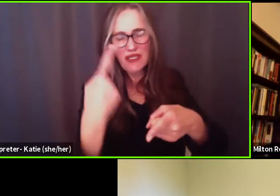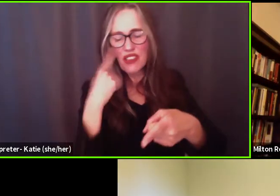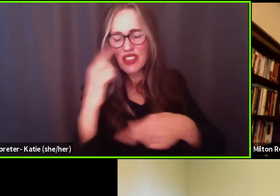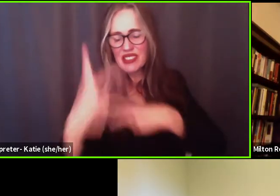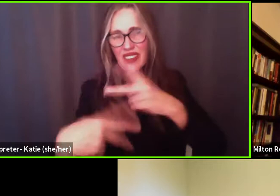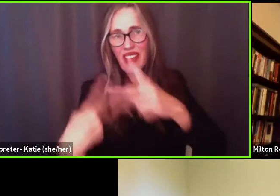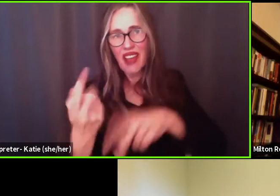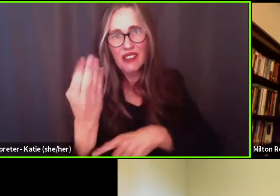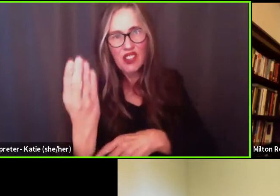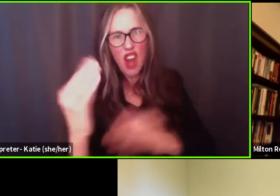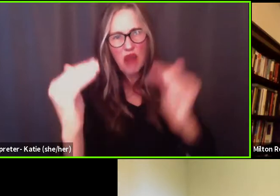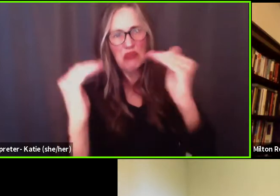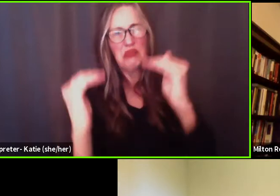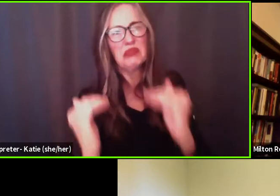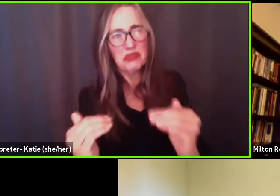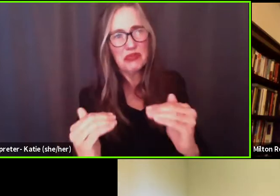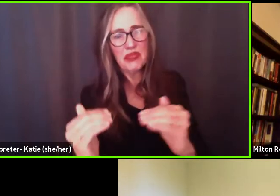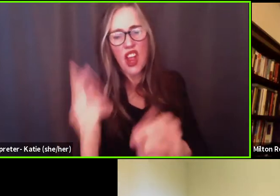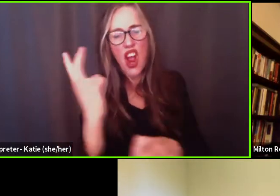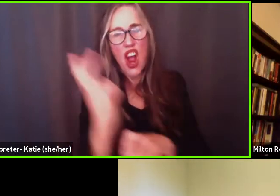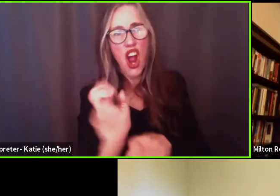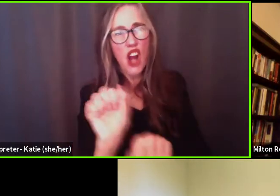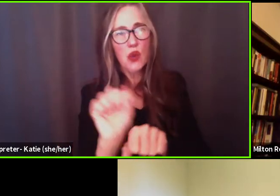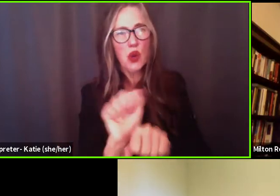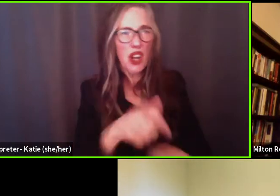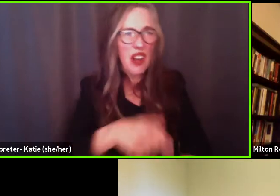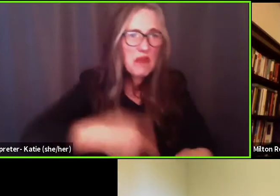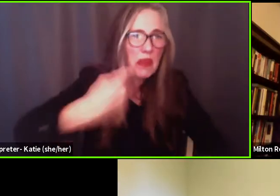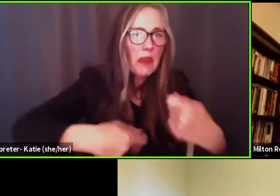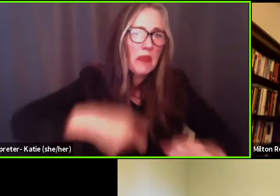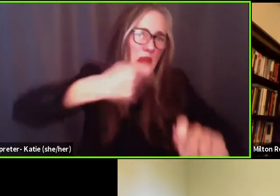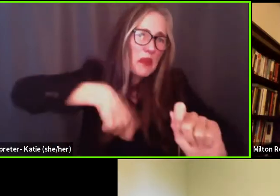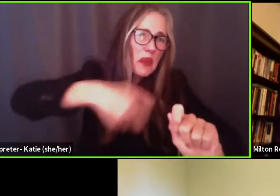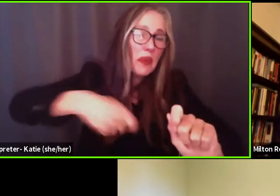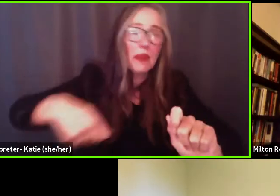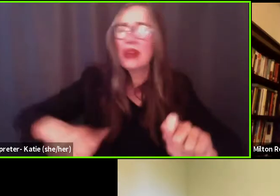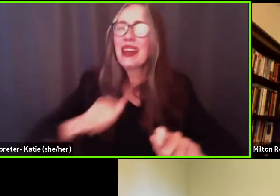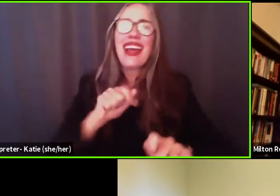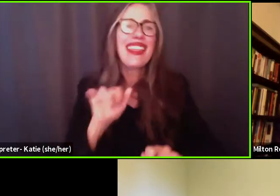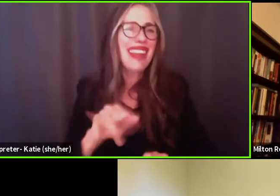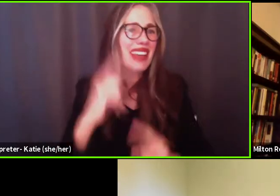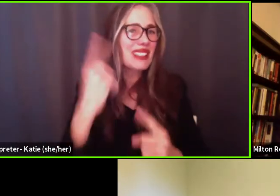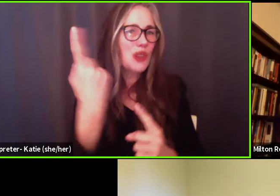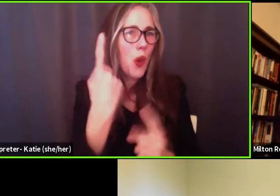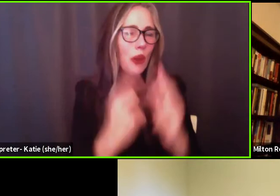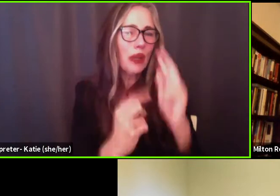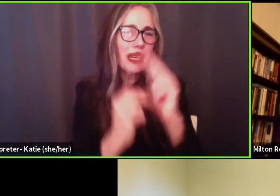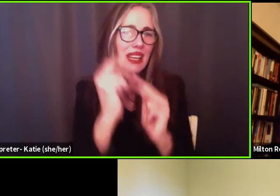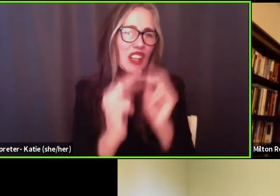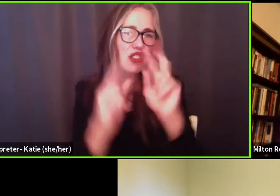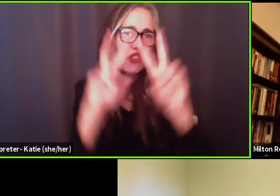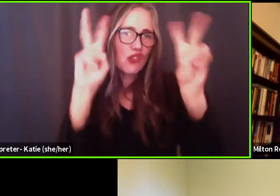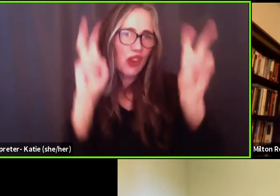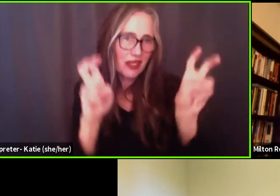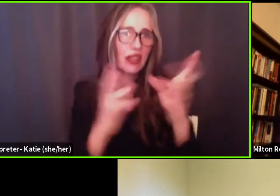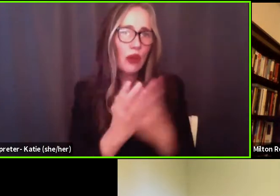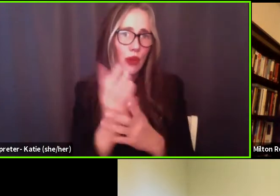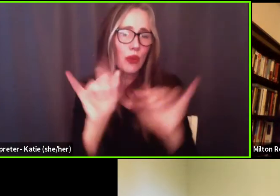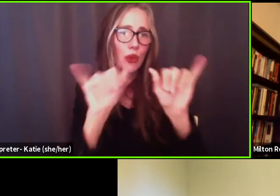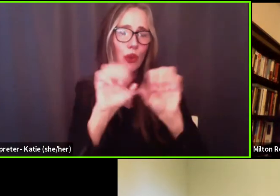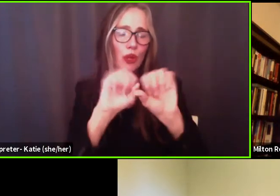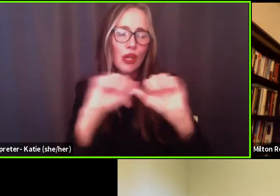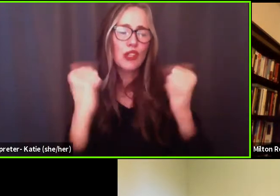a not a a biological truth right so sort of picking up on the idea that the history of